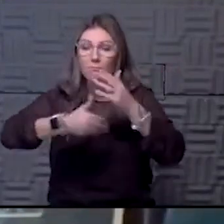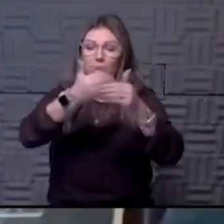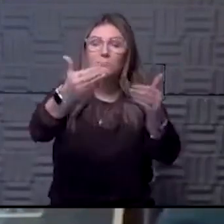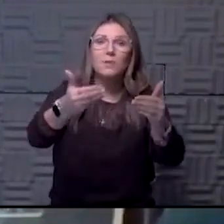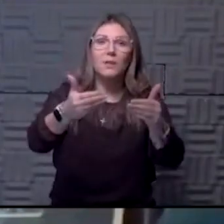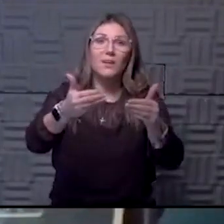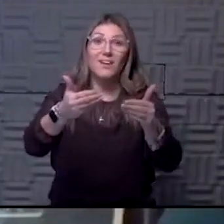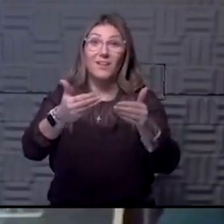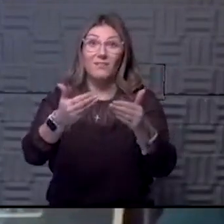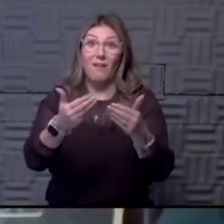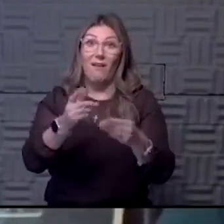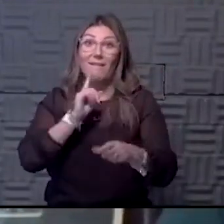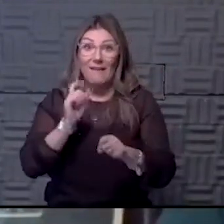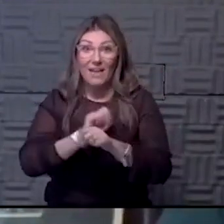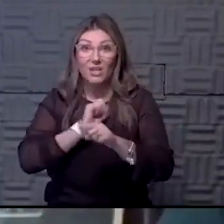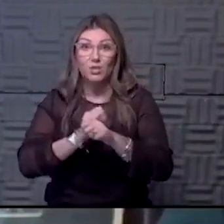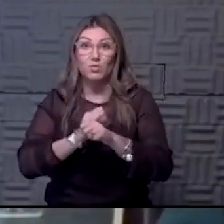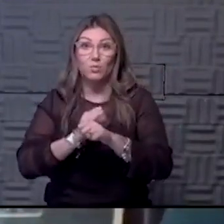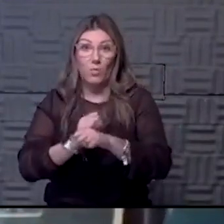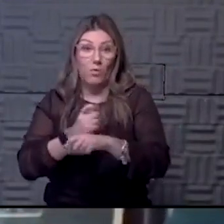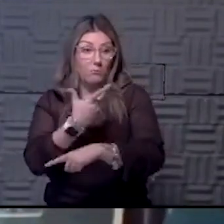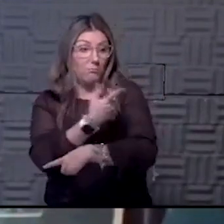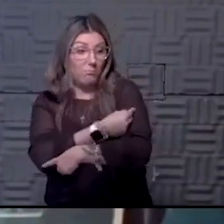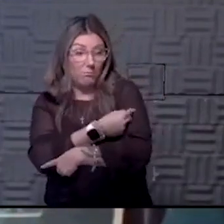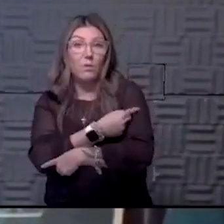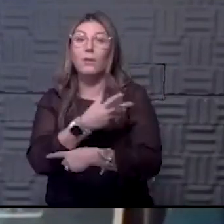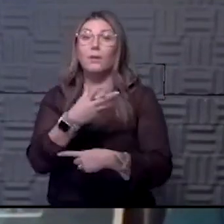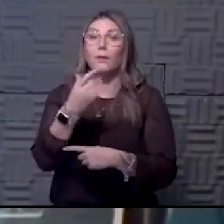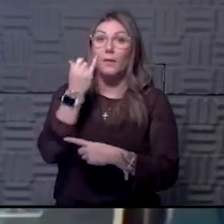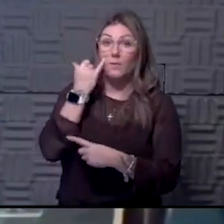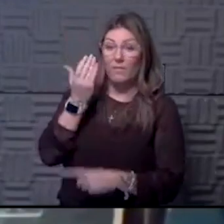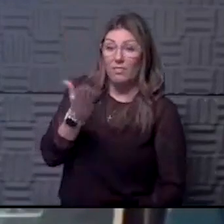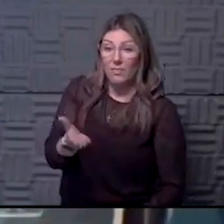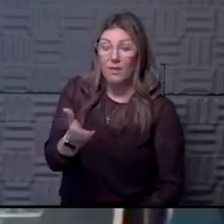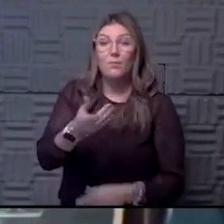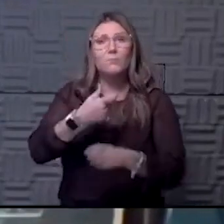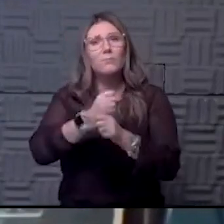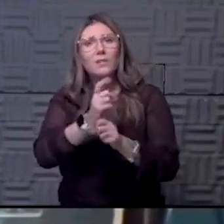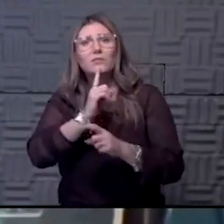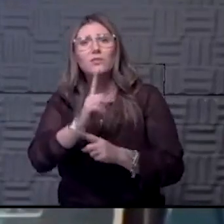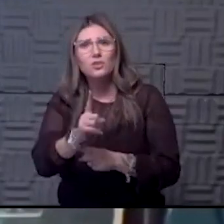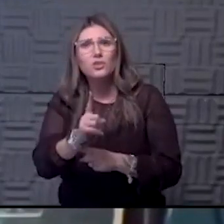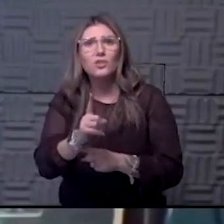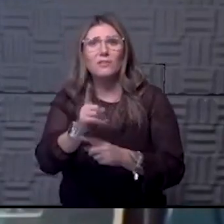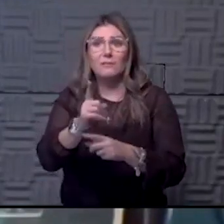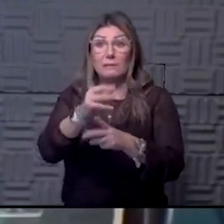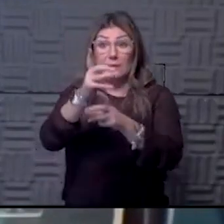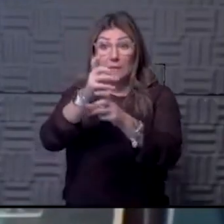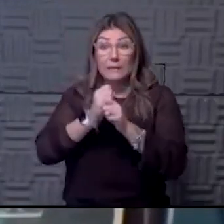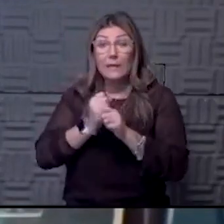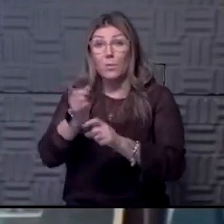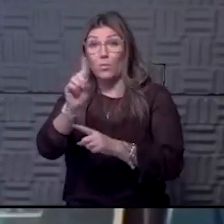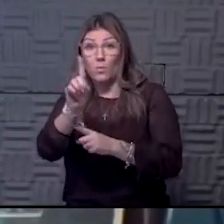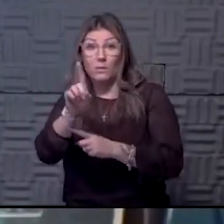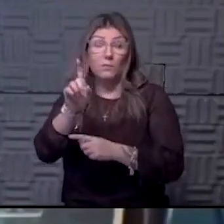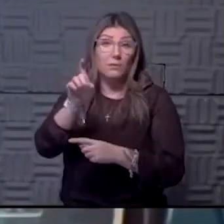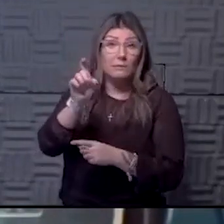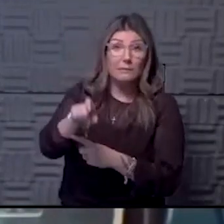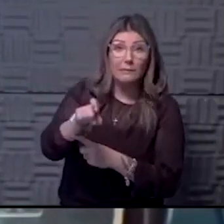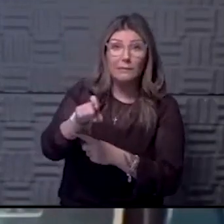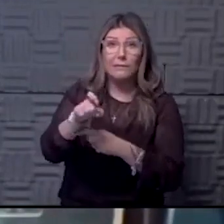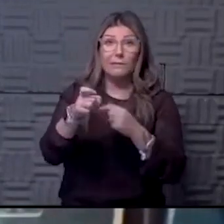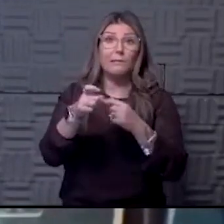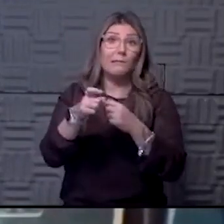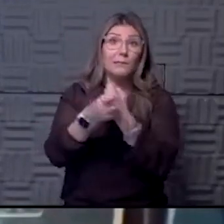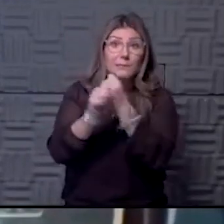vaccine. And if it's there, we need to make sure that we're doing the things that get it where it's actually saving